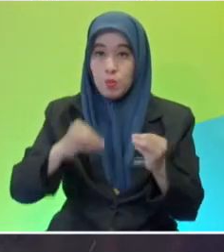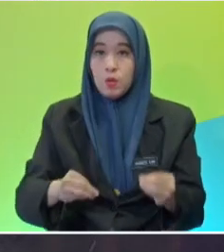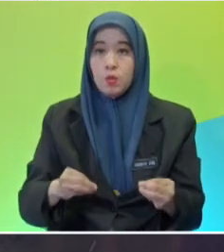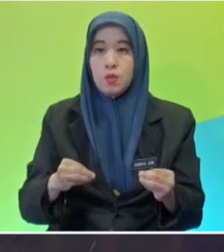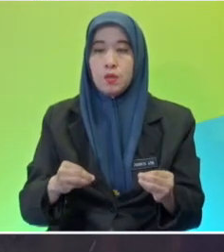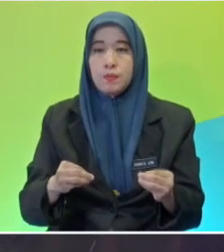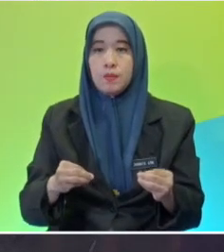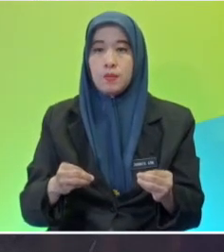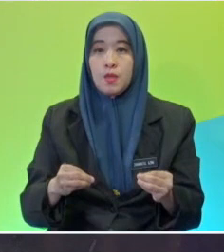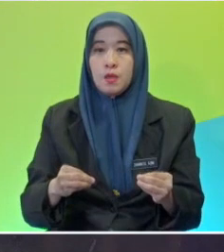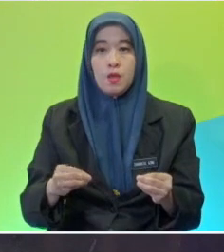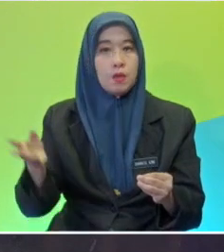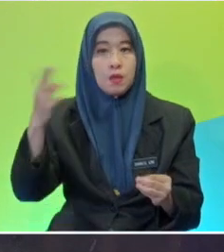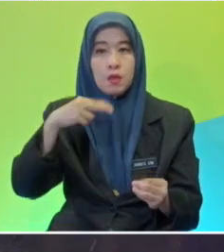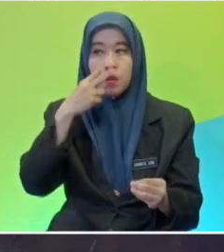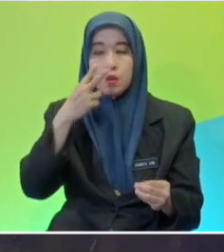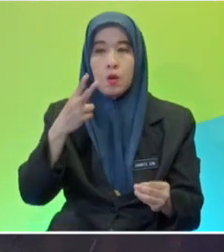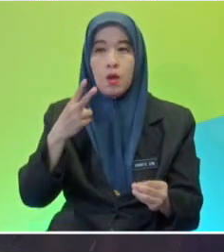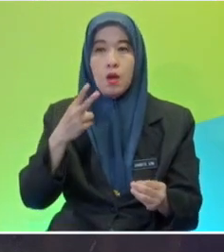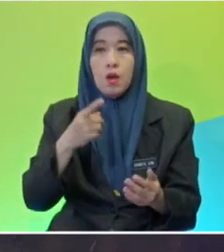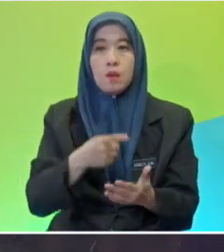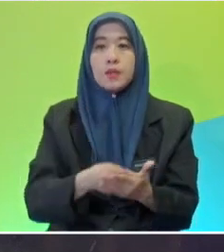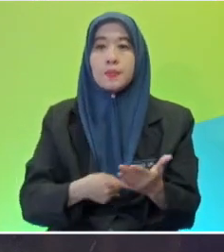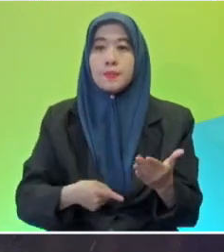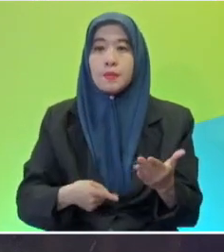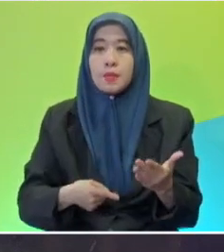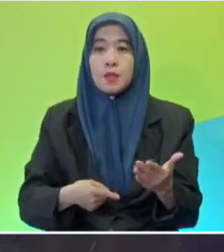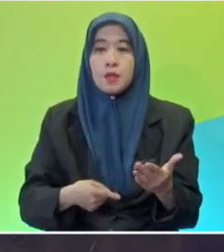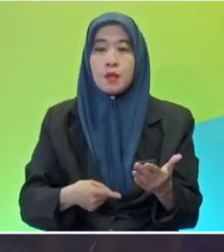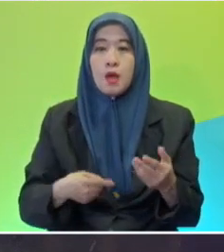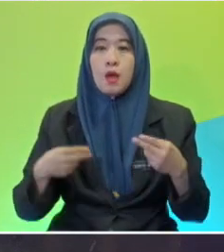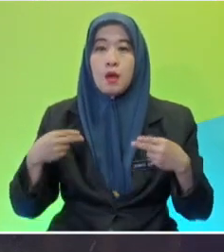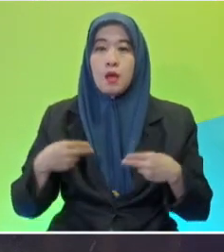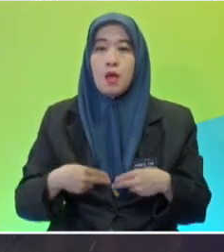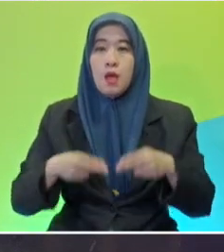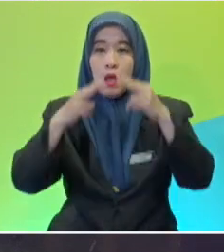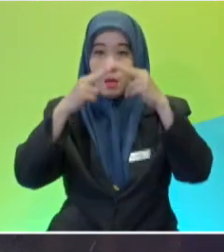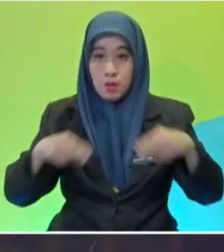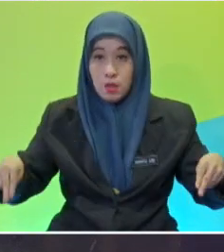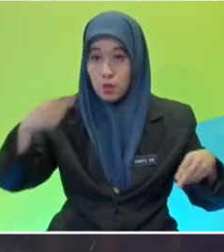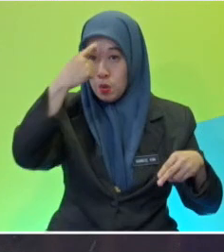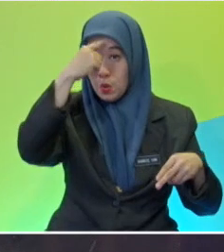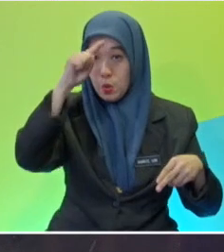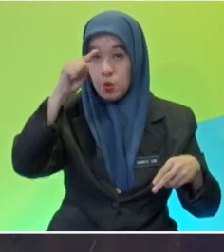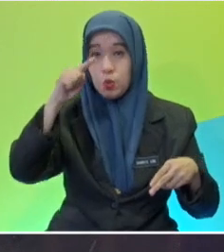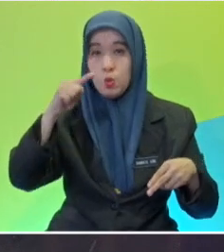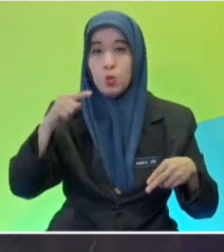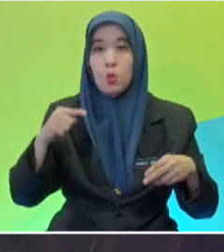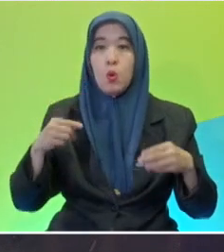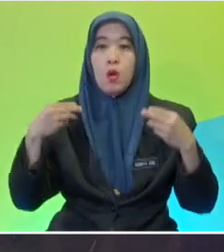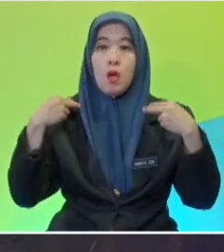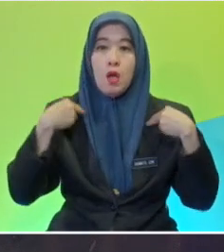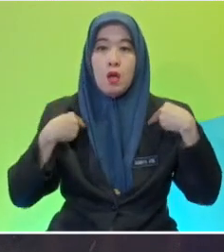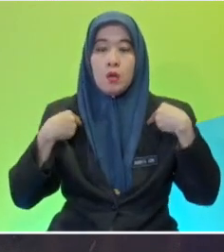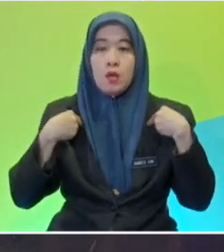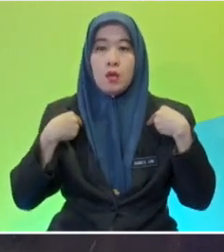us have a look. Importance of plants for the human being are habitats for the animals. You know, habitat means the place